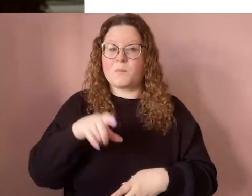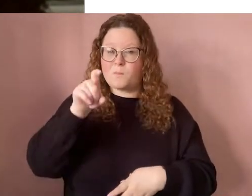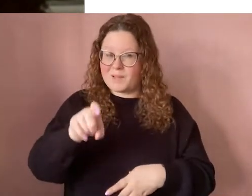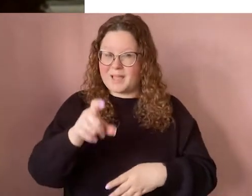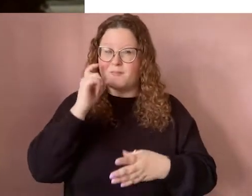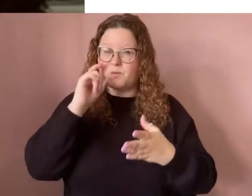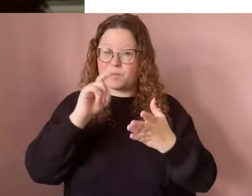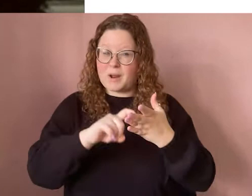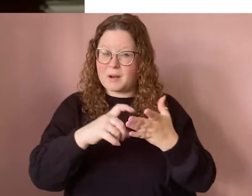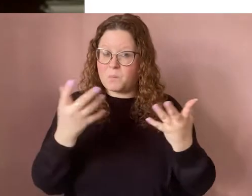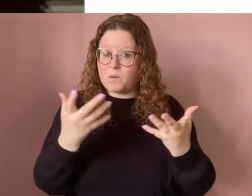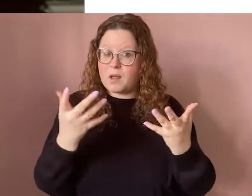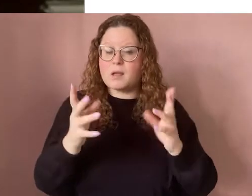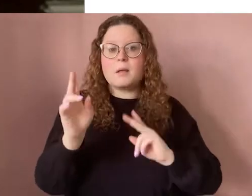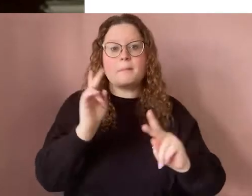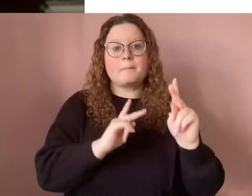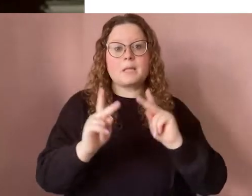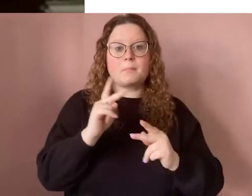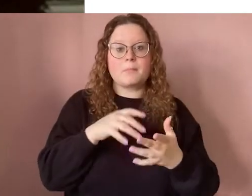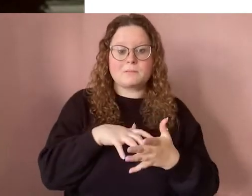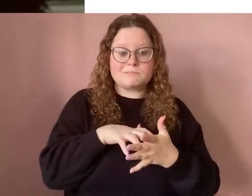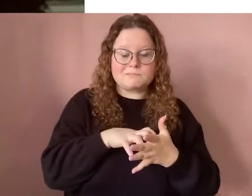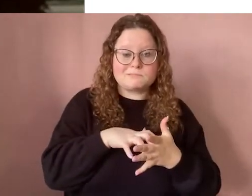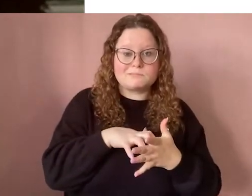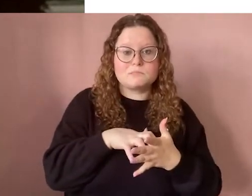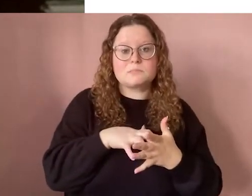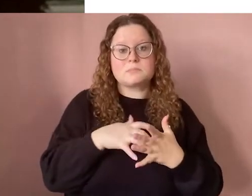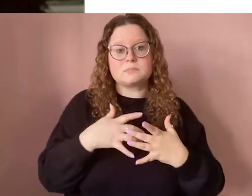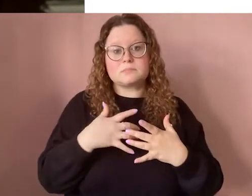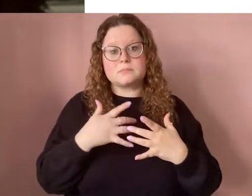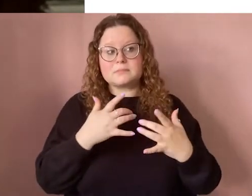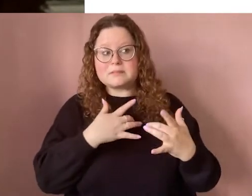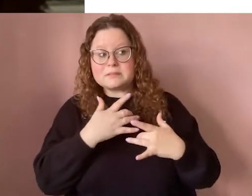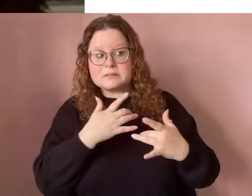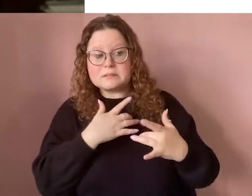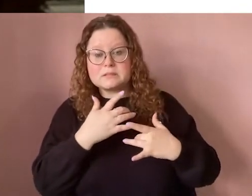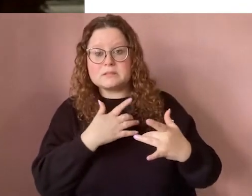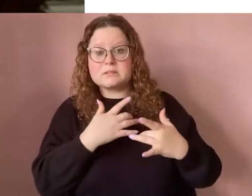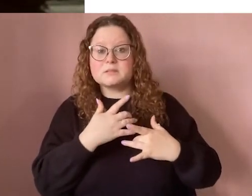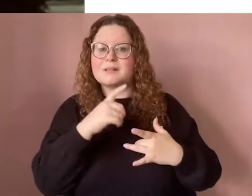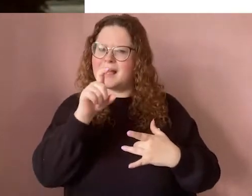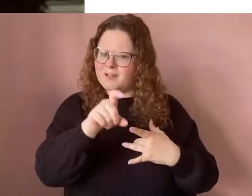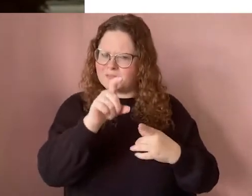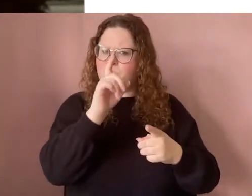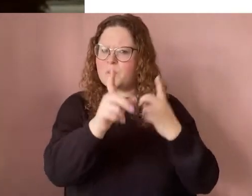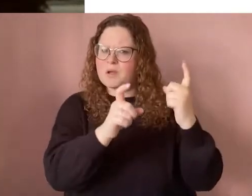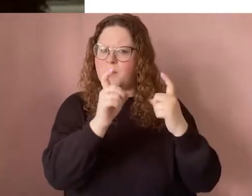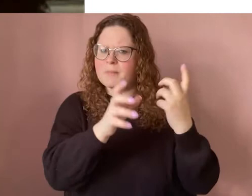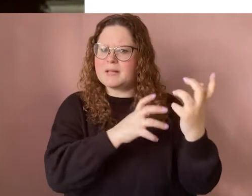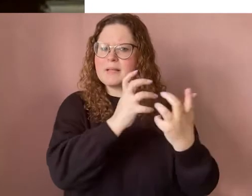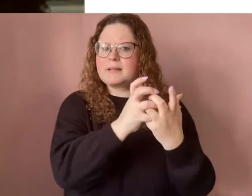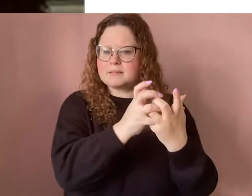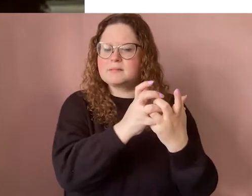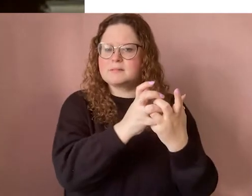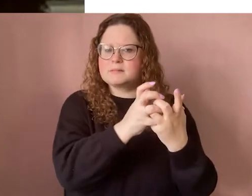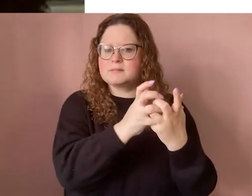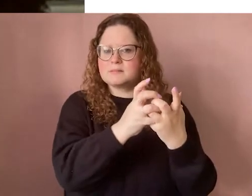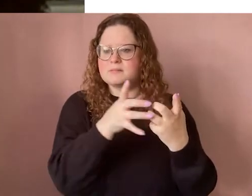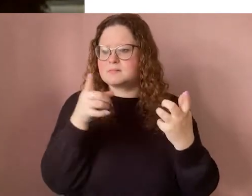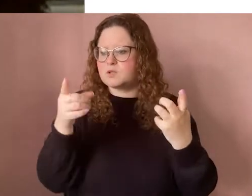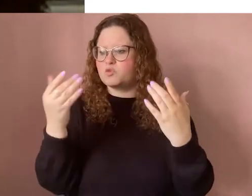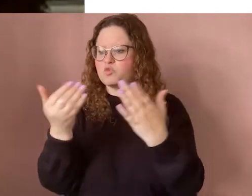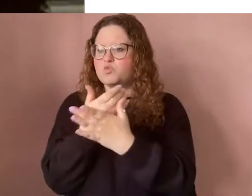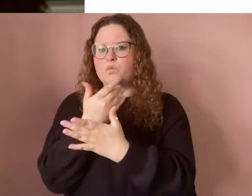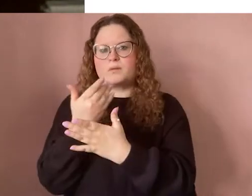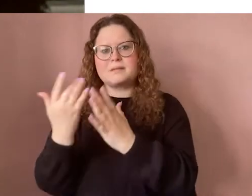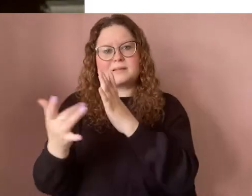vulnerabilities are observed and accounted for and accommodated as new technology of this nature comes